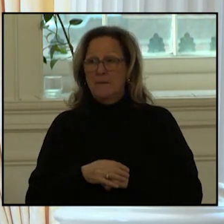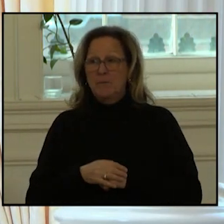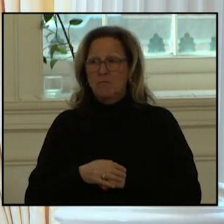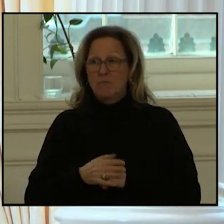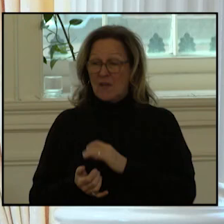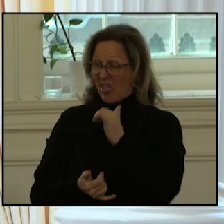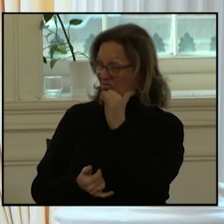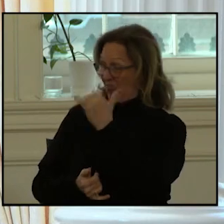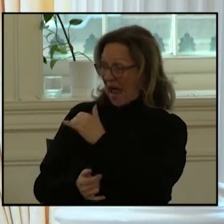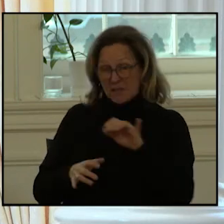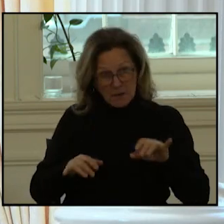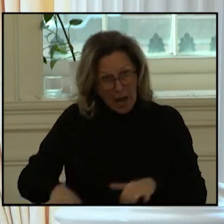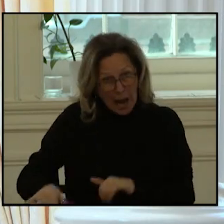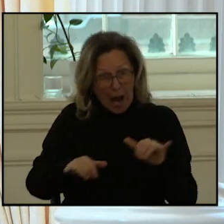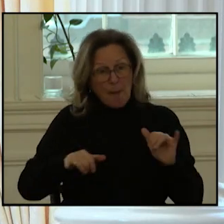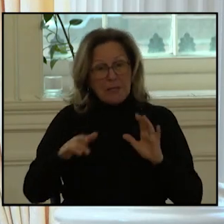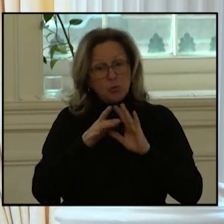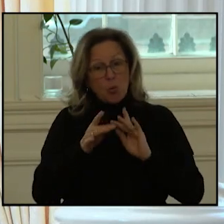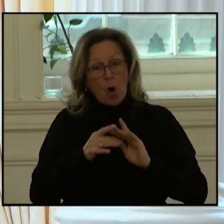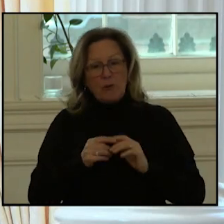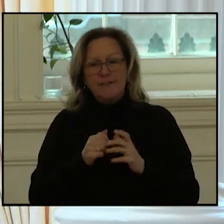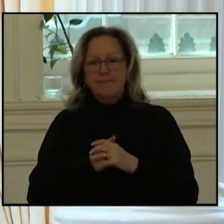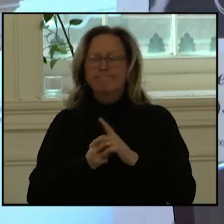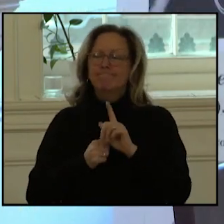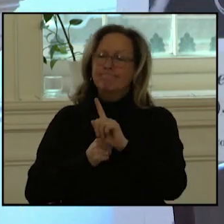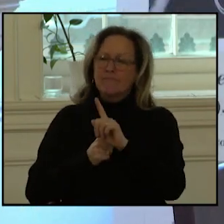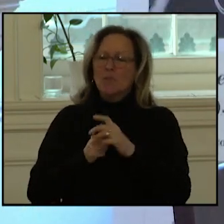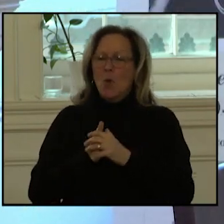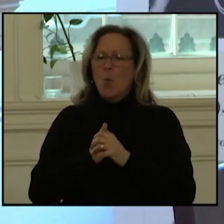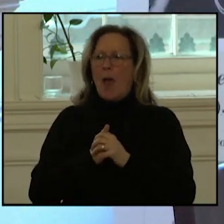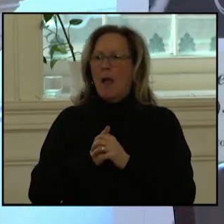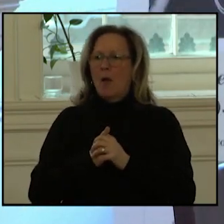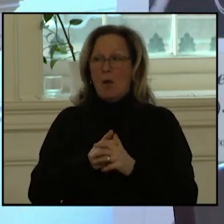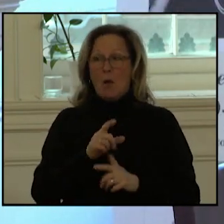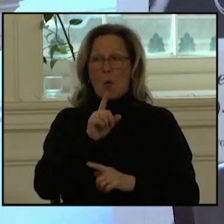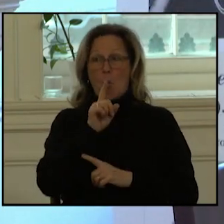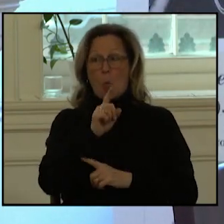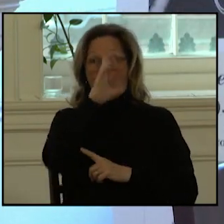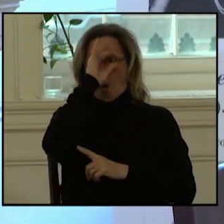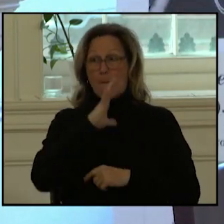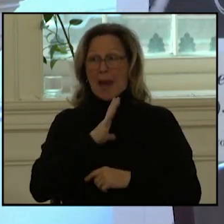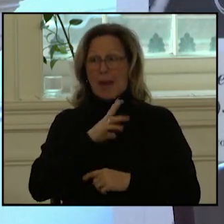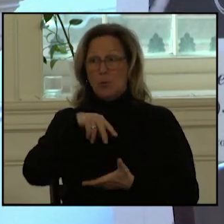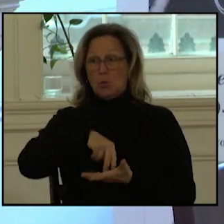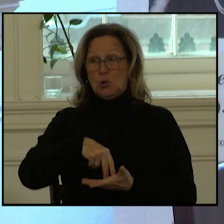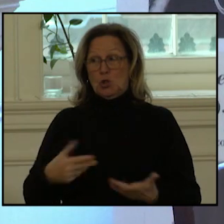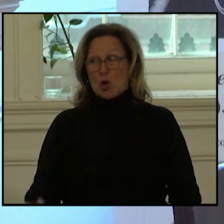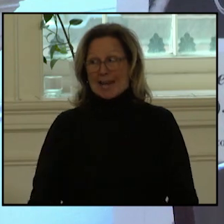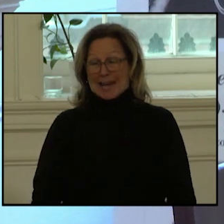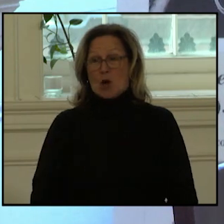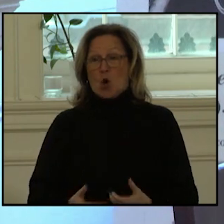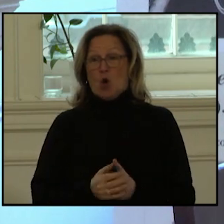been traveling around? Well, interesting enough, there was a man that stood right here on these grounds.